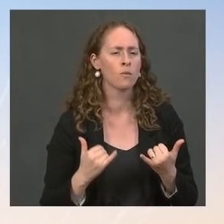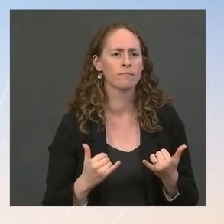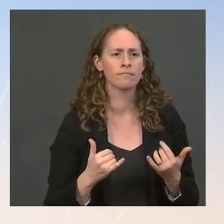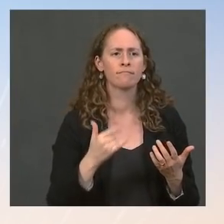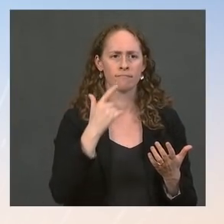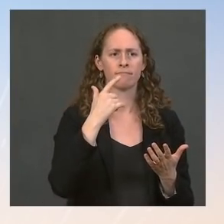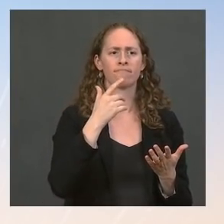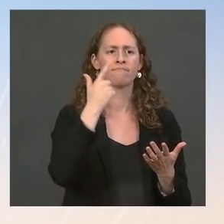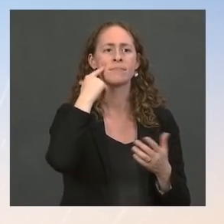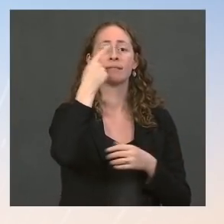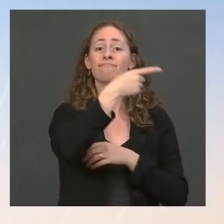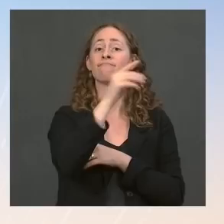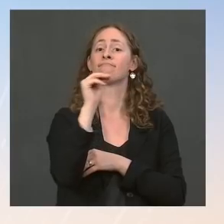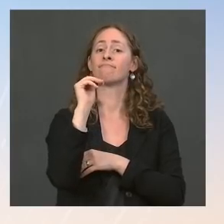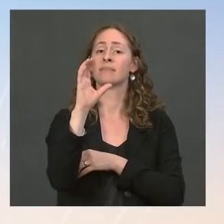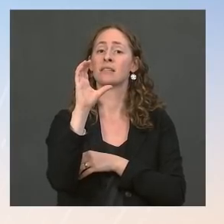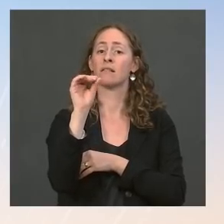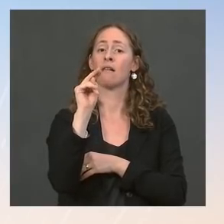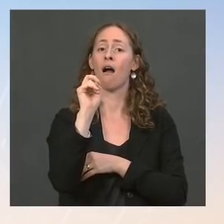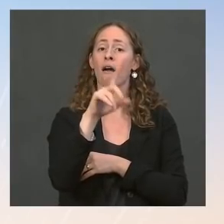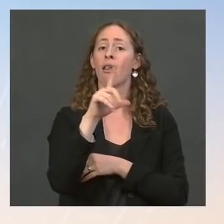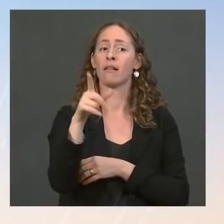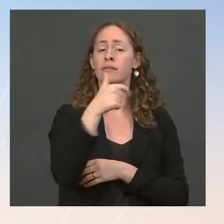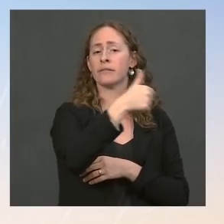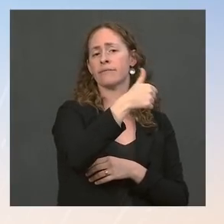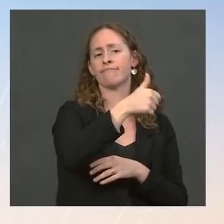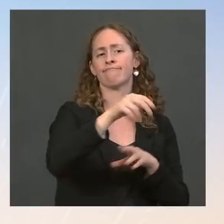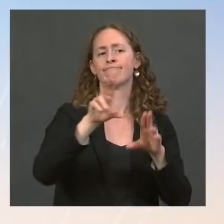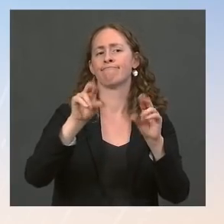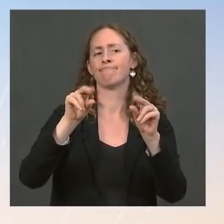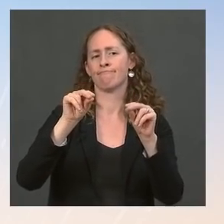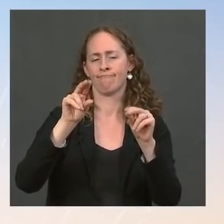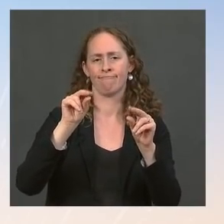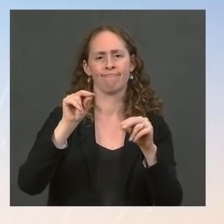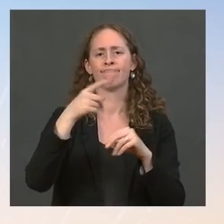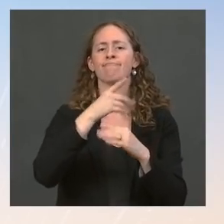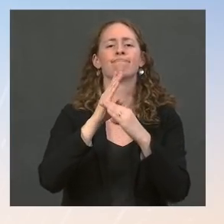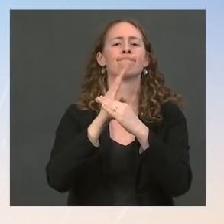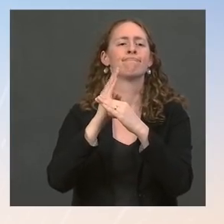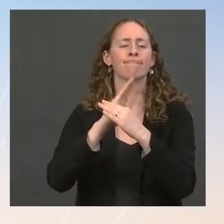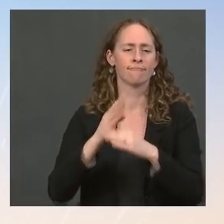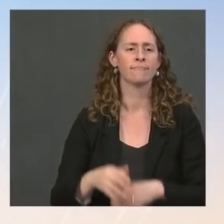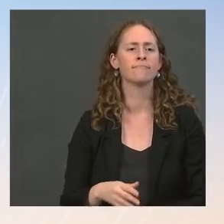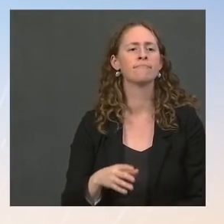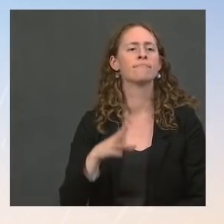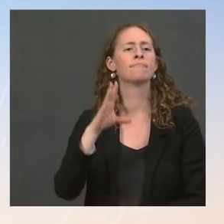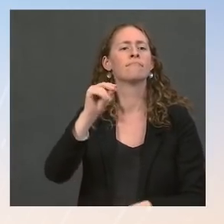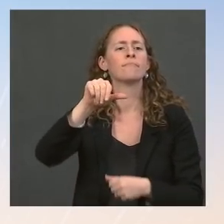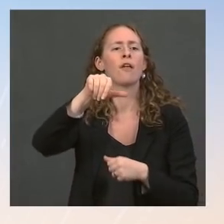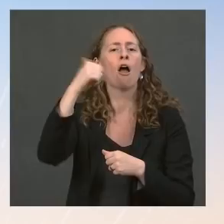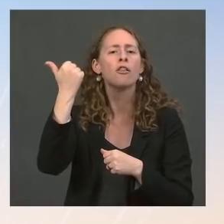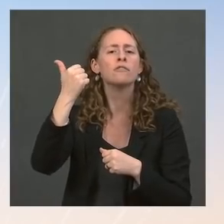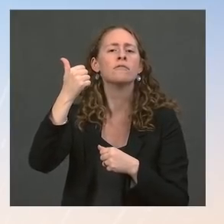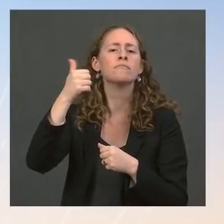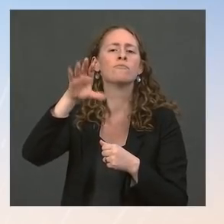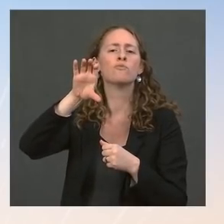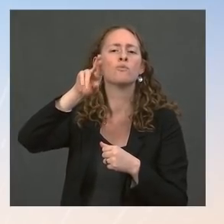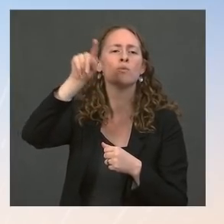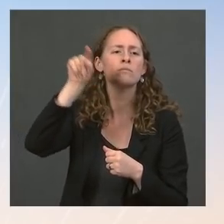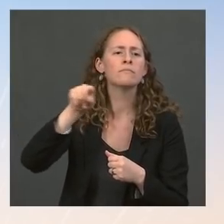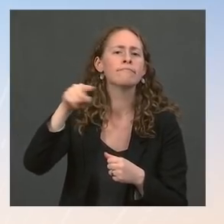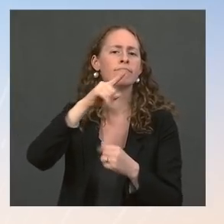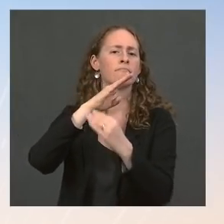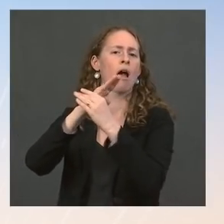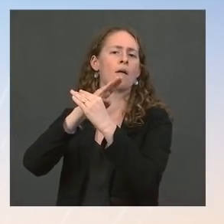McConnell. I almost demoted him by accident. By Senator McConnell, by Senator Cruz and others. And what's so absurd about this is that these